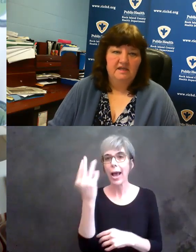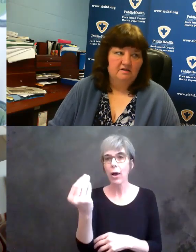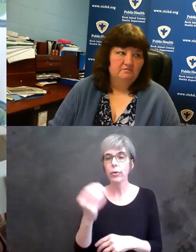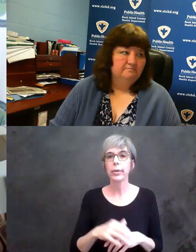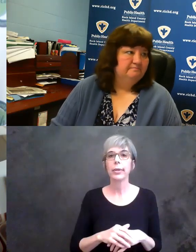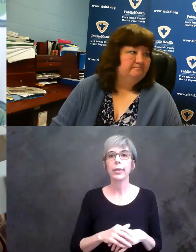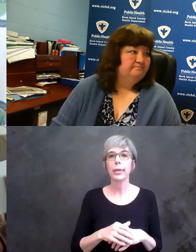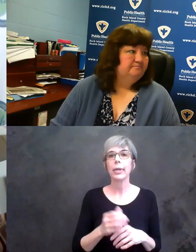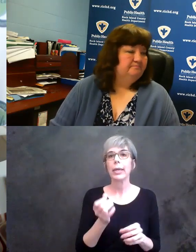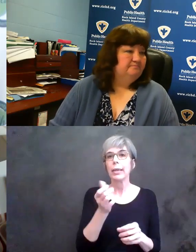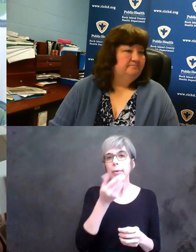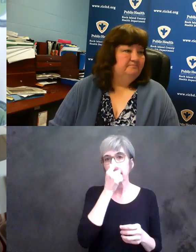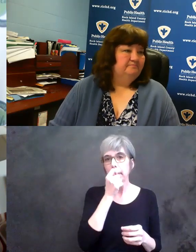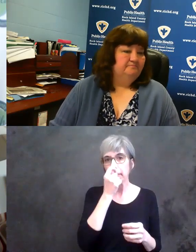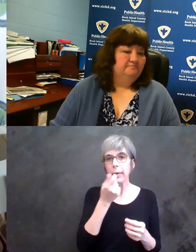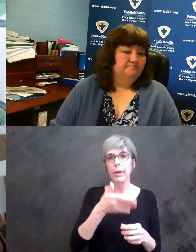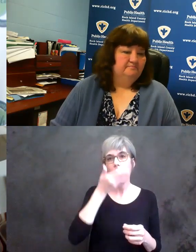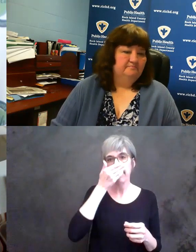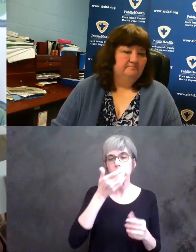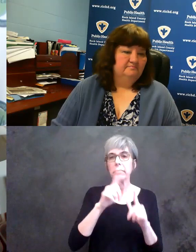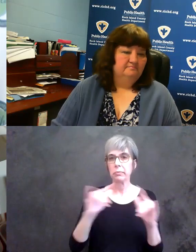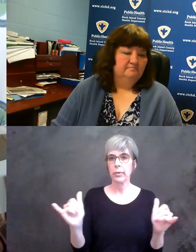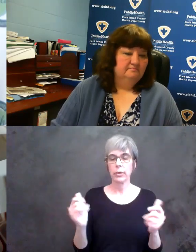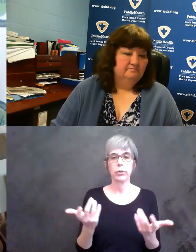essential trips. Thank you.